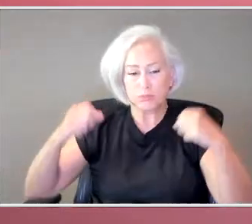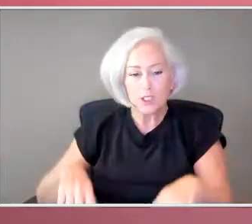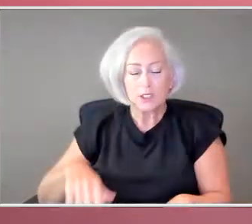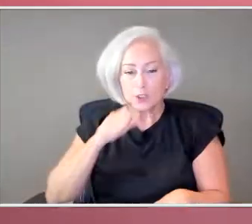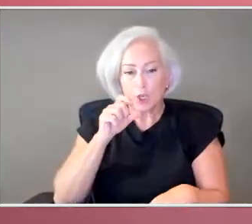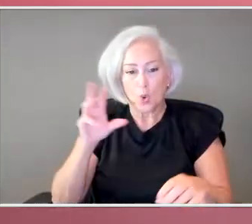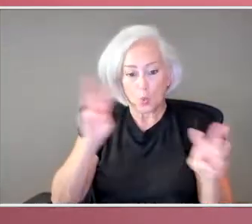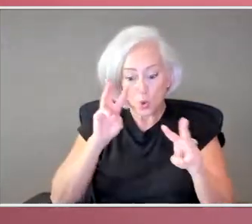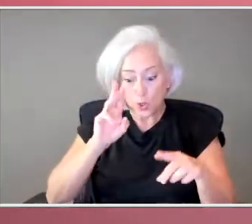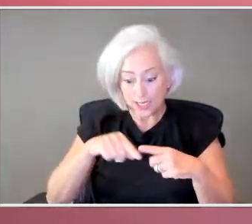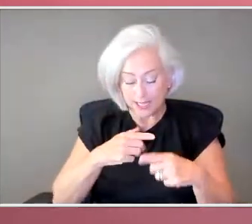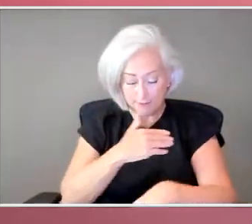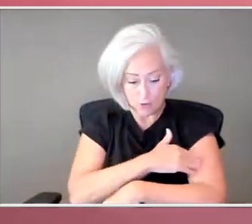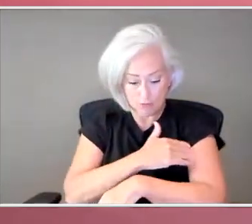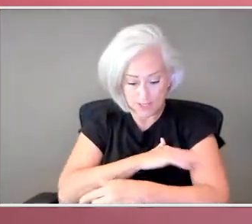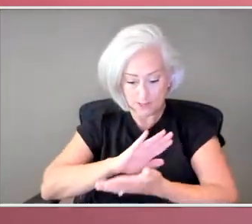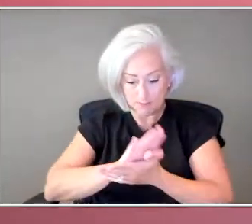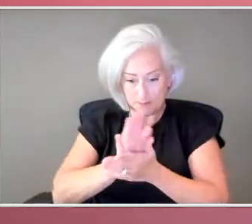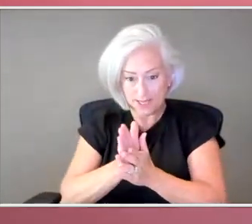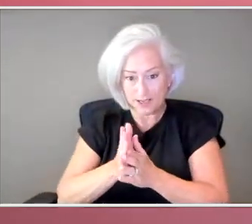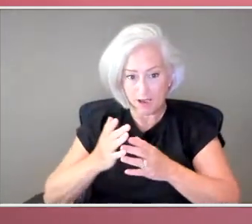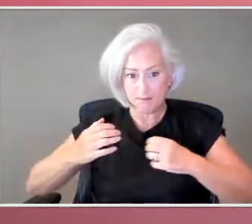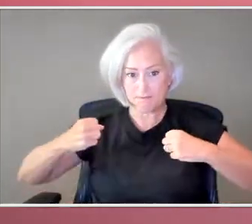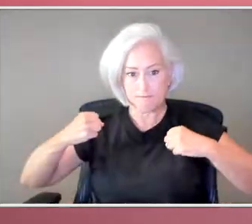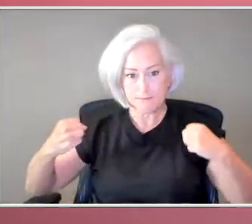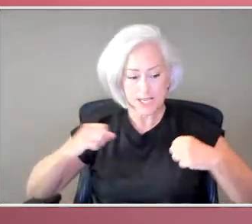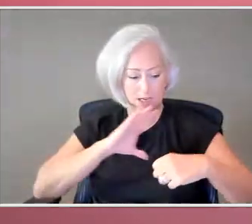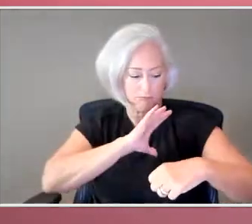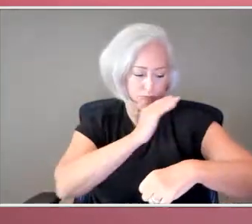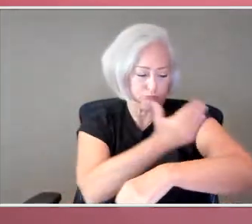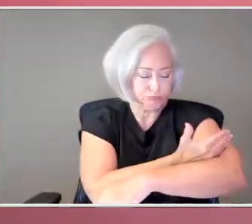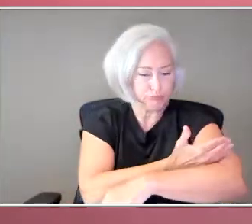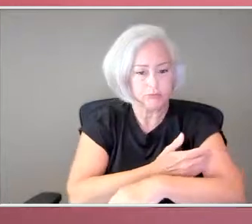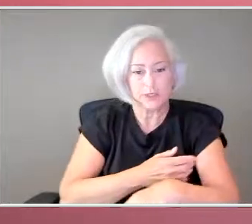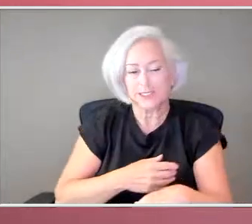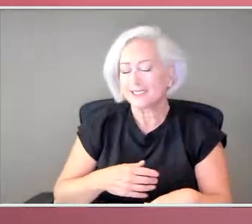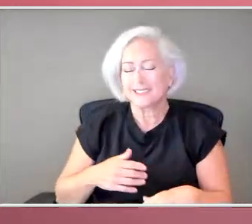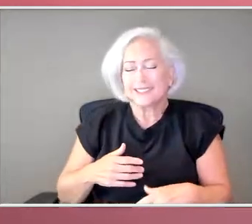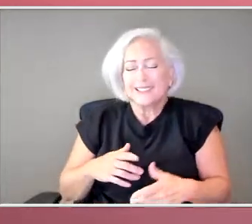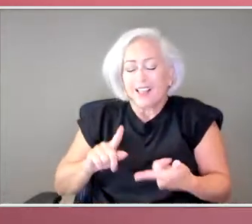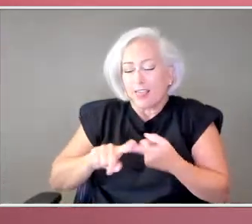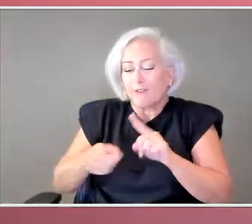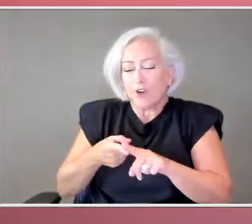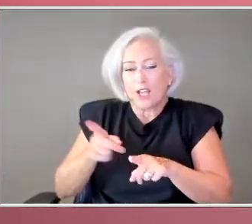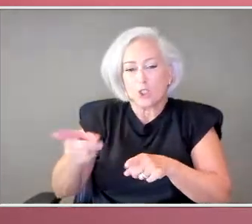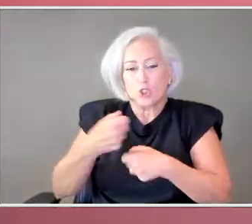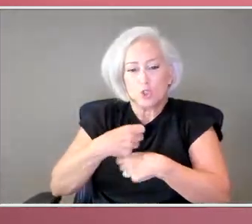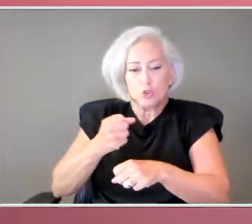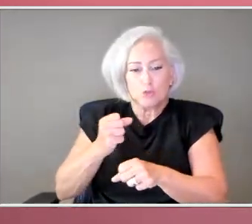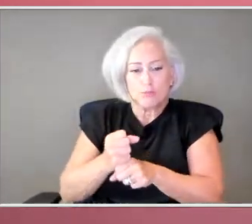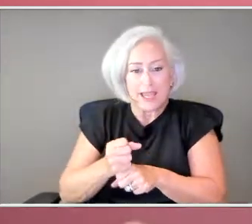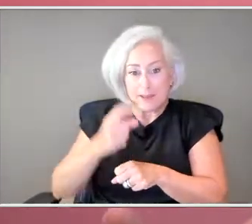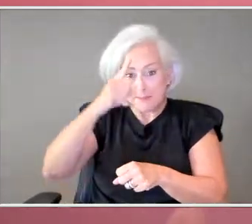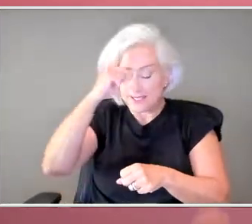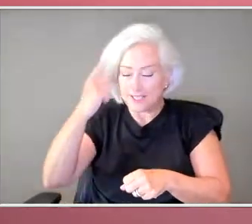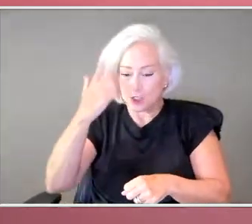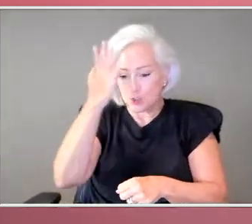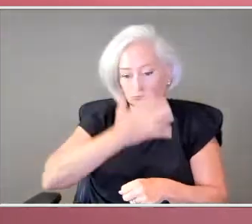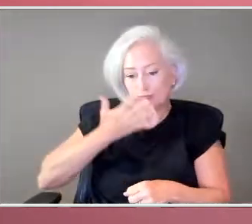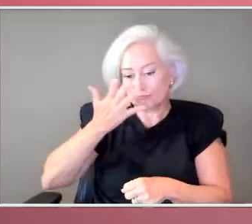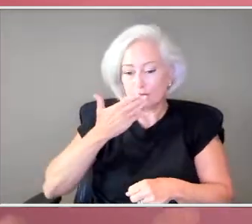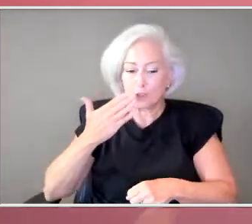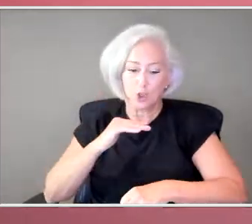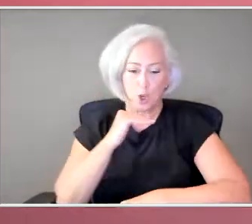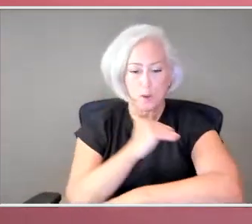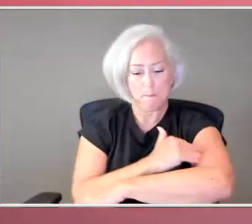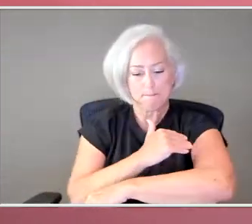point in life, the friends you make because you've got better muscles are probably not the friends you need. Right. You know, so